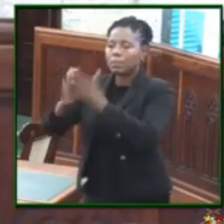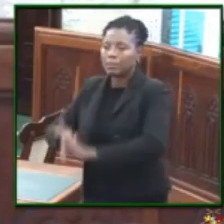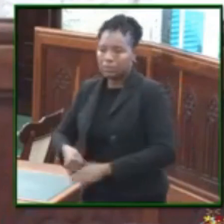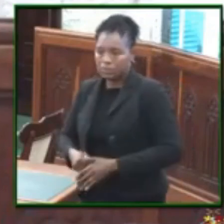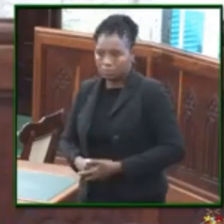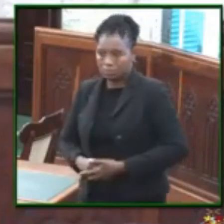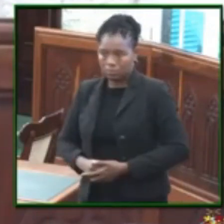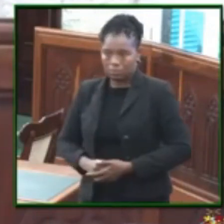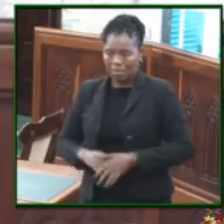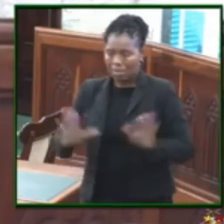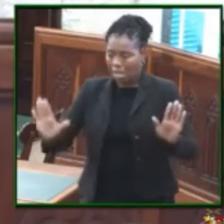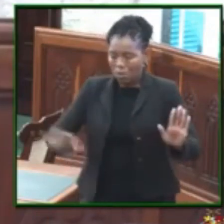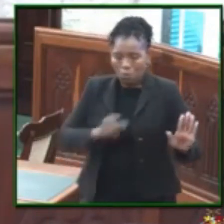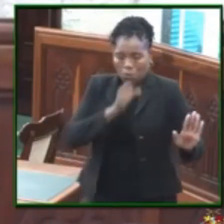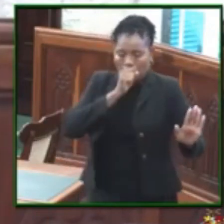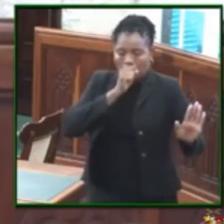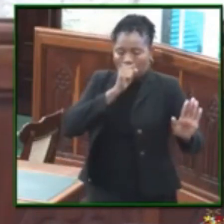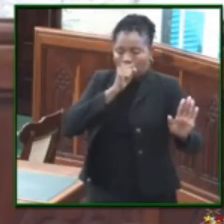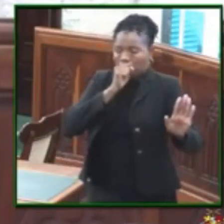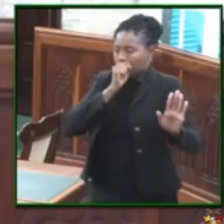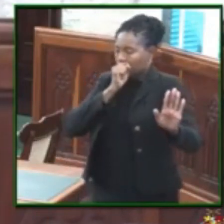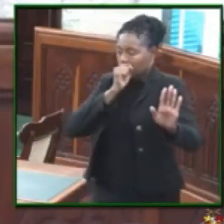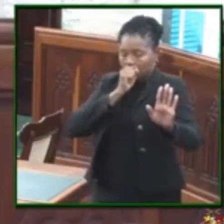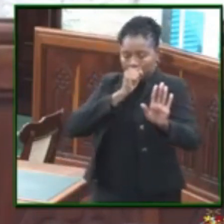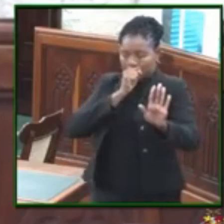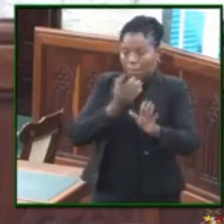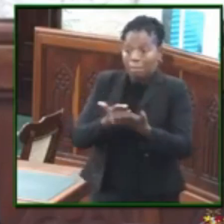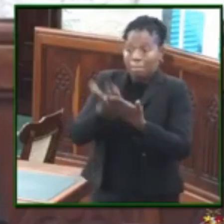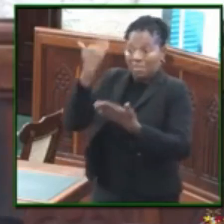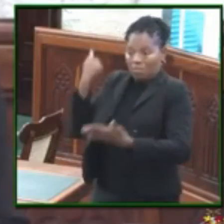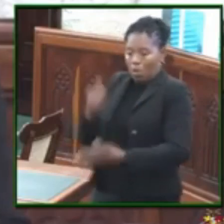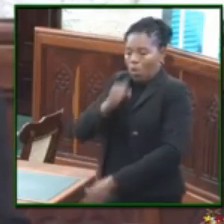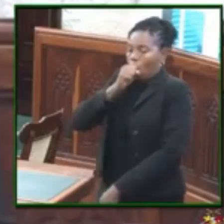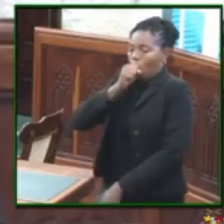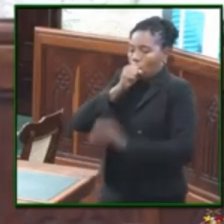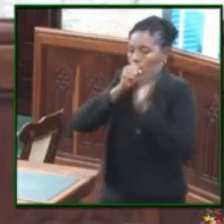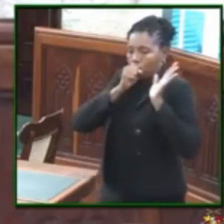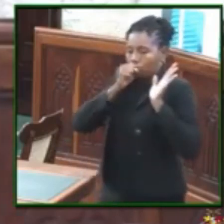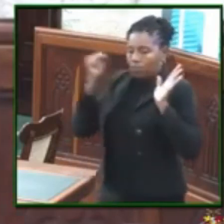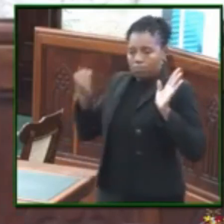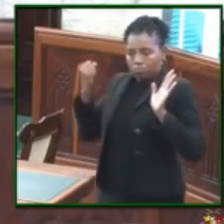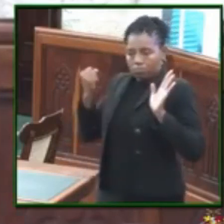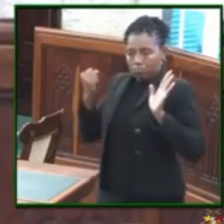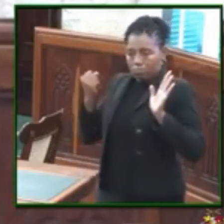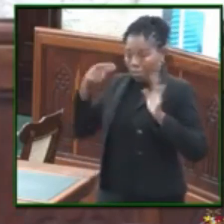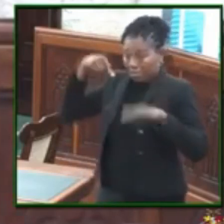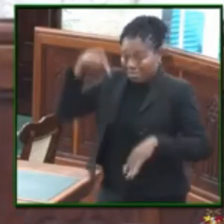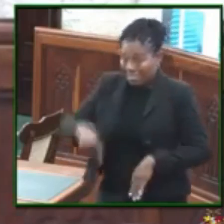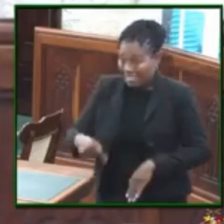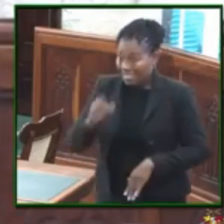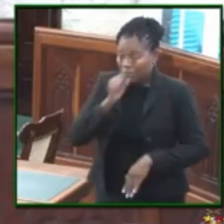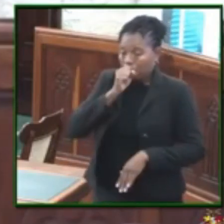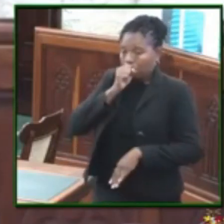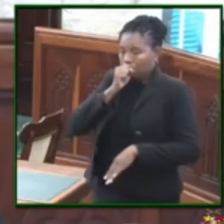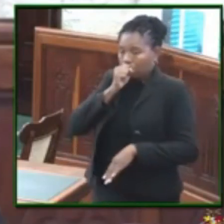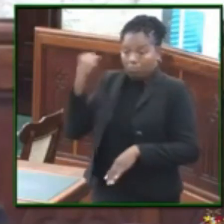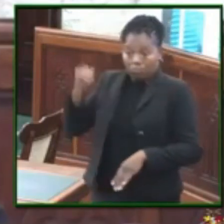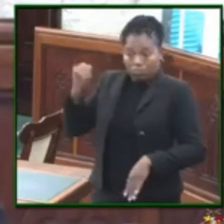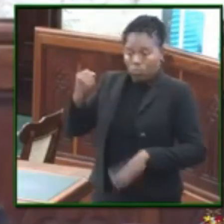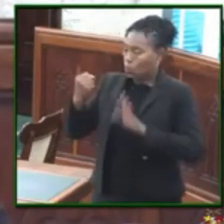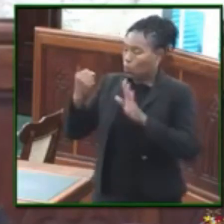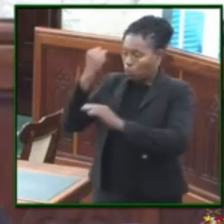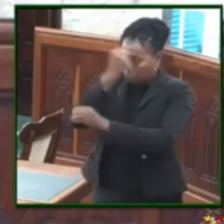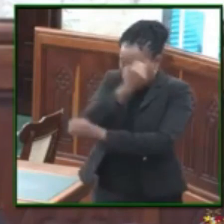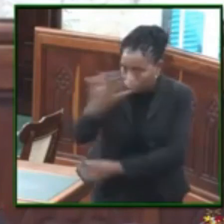Not holding any more secrets. I held the other one a few minutes ago. Not holding this one.